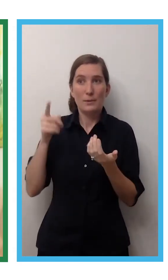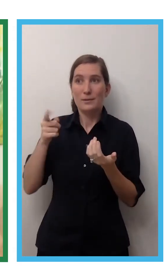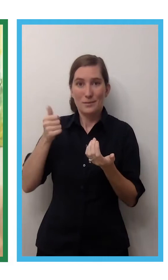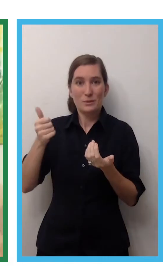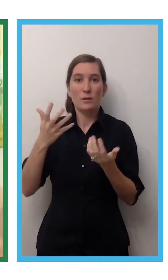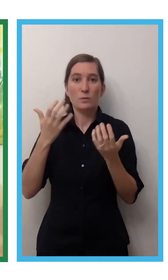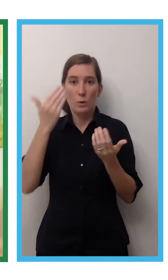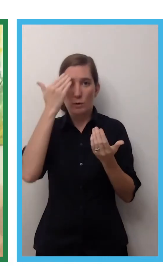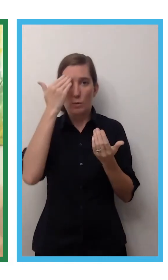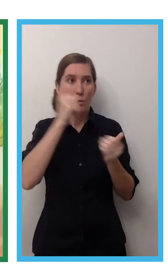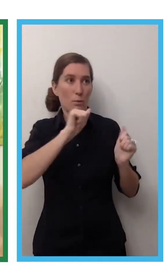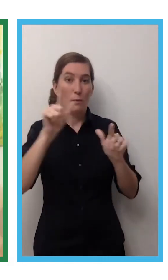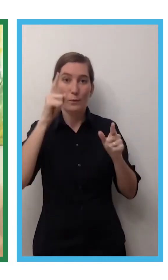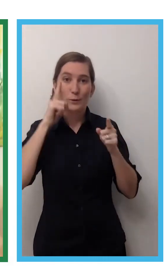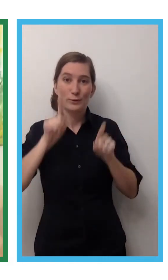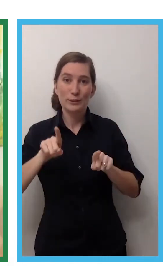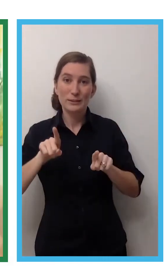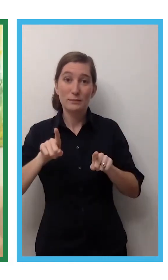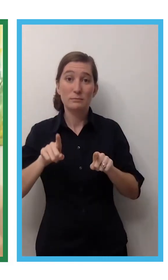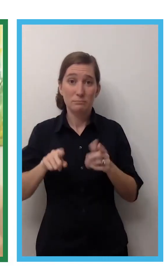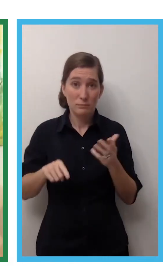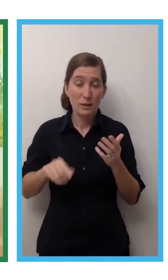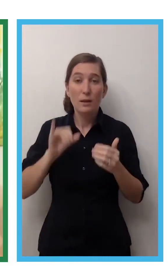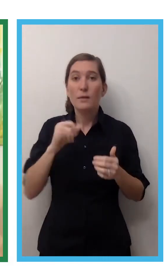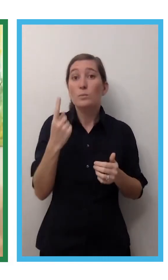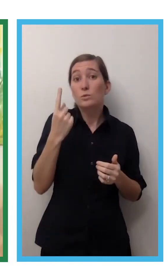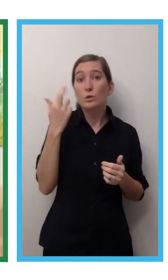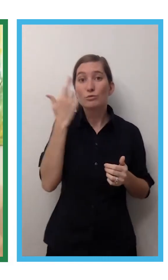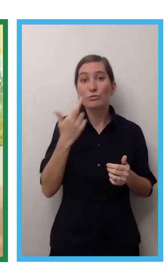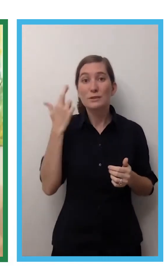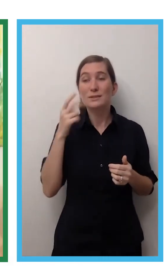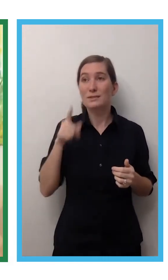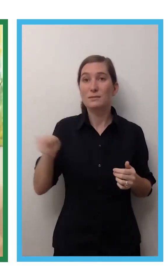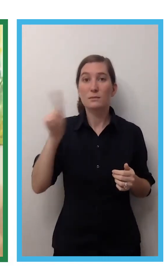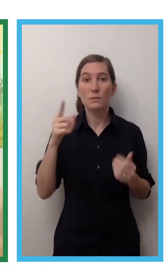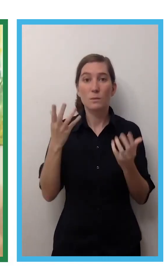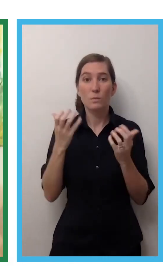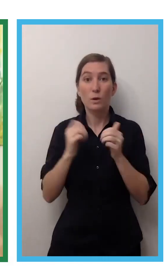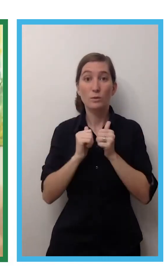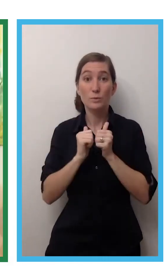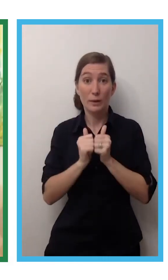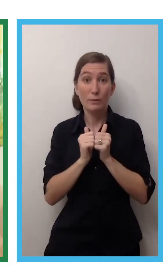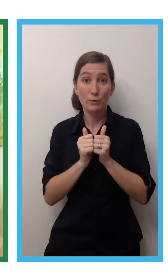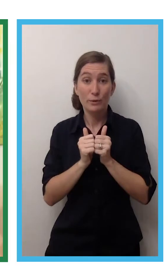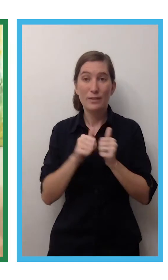of the reasons why they were doing it together, because they knew that people were not accustomed to that.